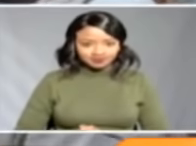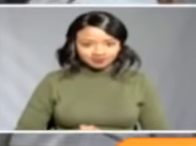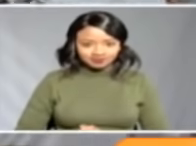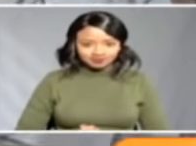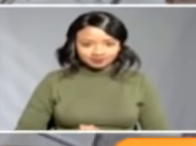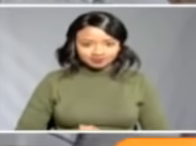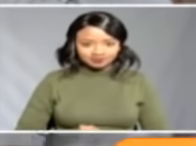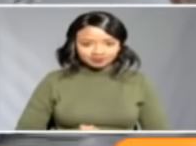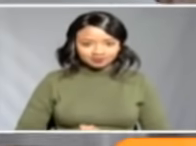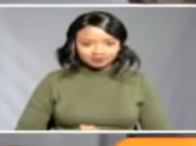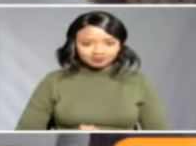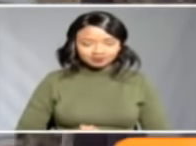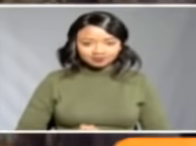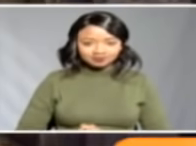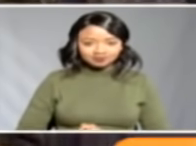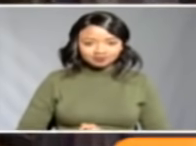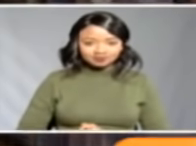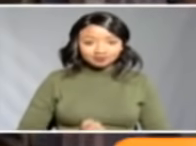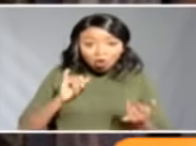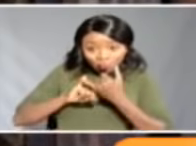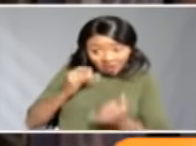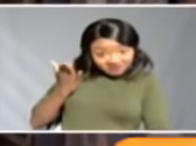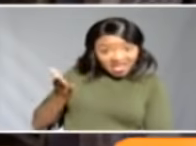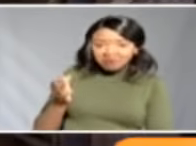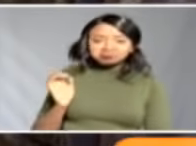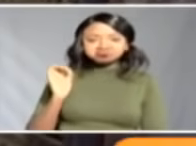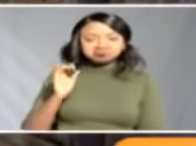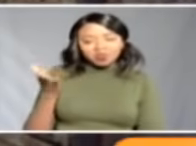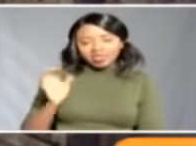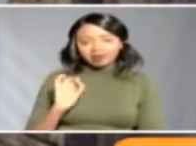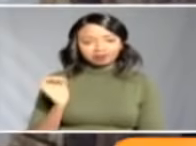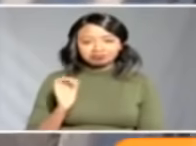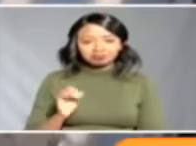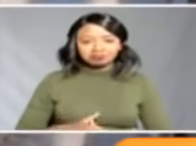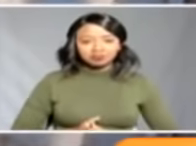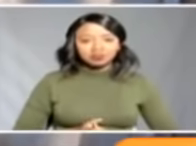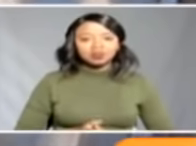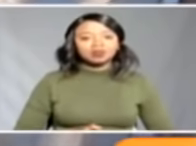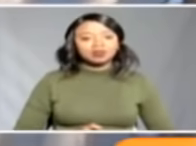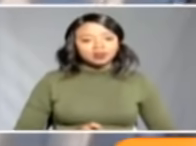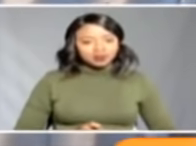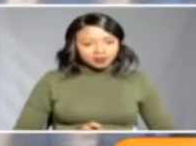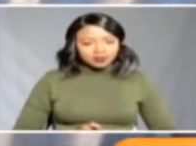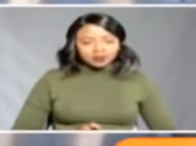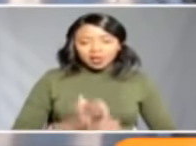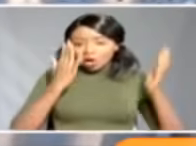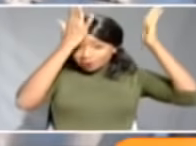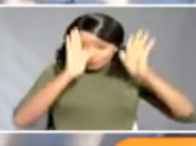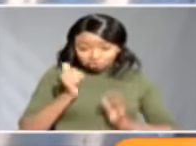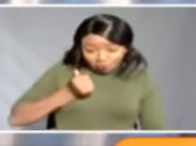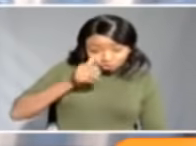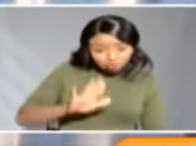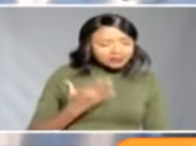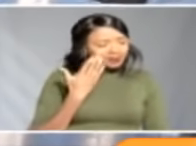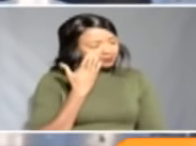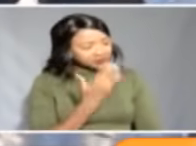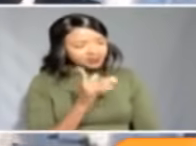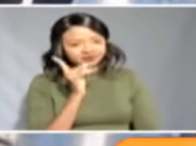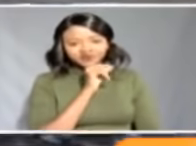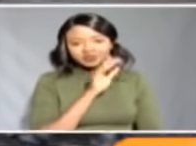Mama. Mama, sasa. Ah, ah, one of the bishop's daughters witnessed it